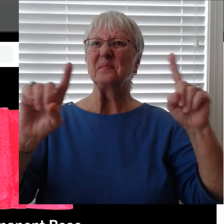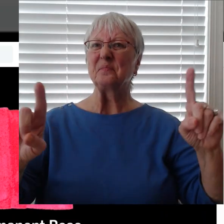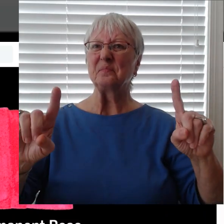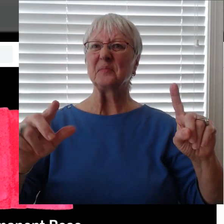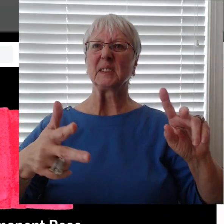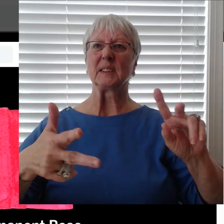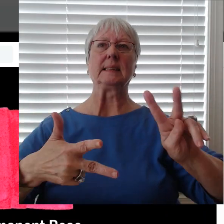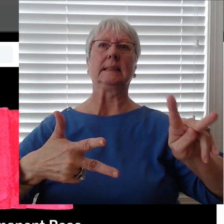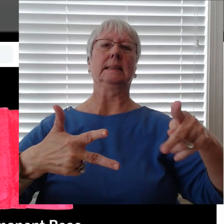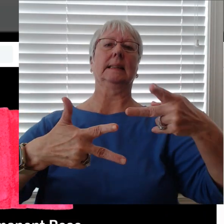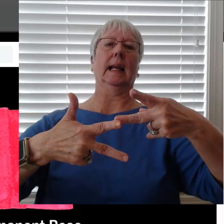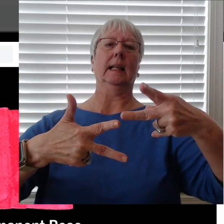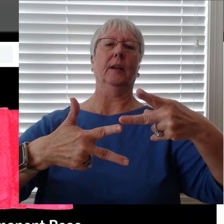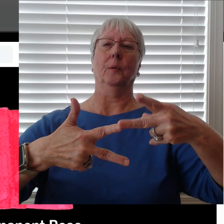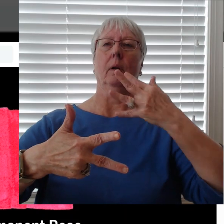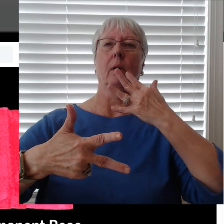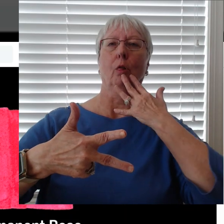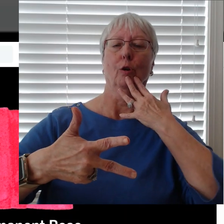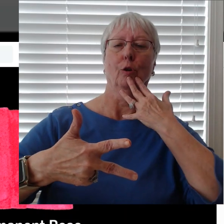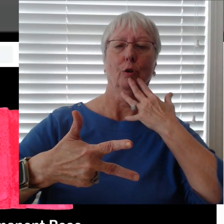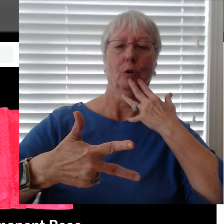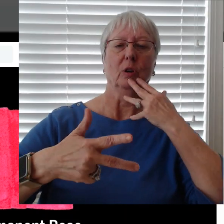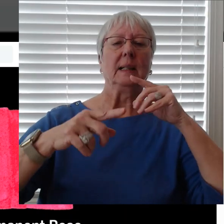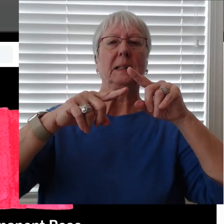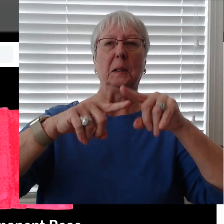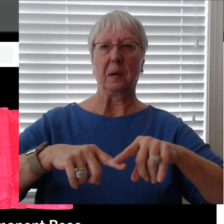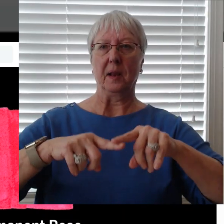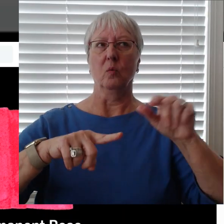colors depending on the blues they're combined with.